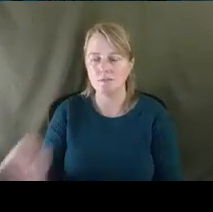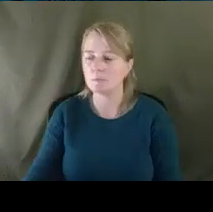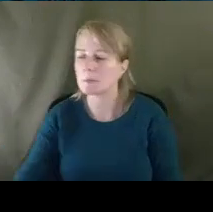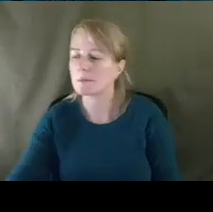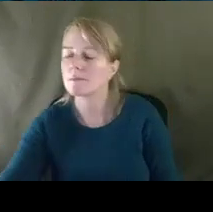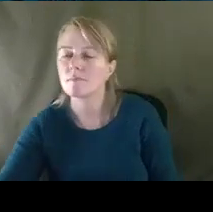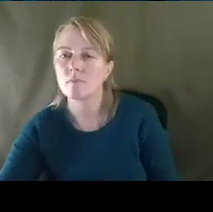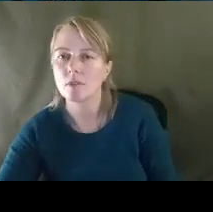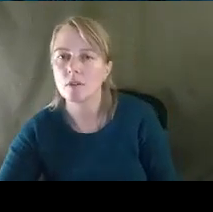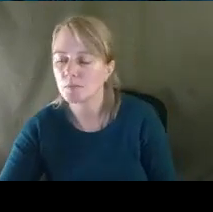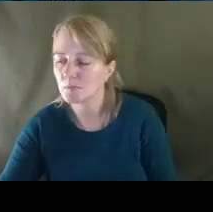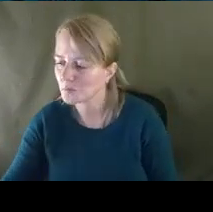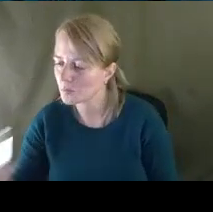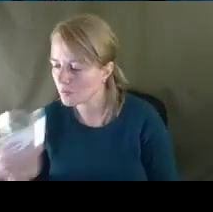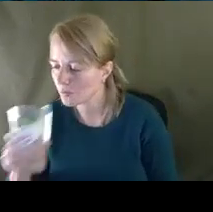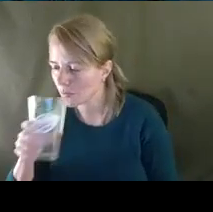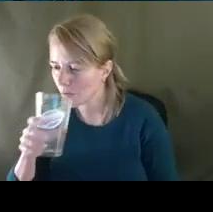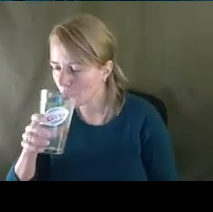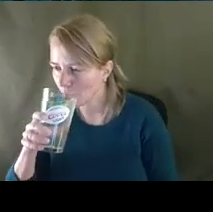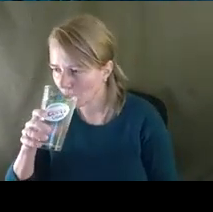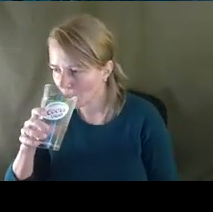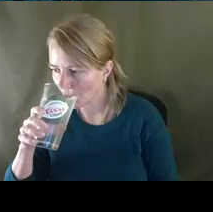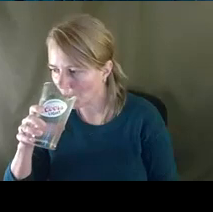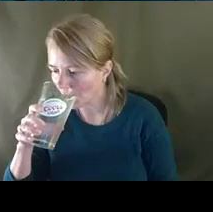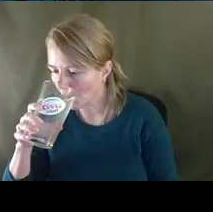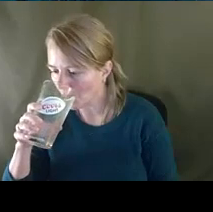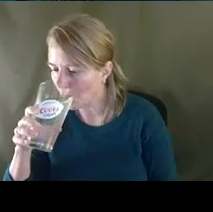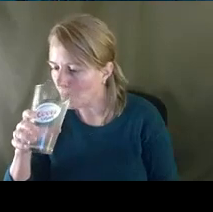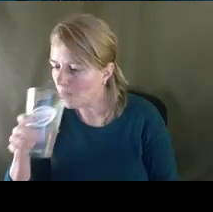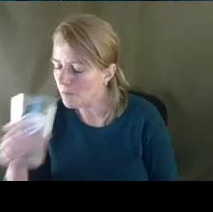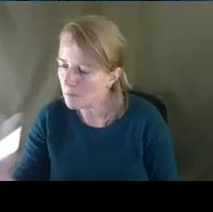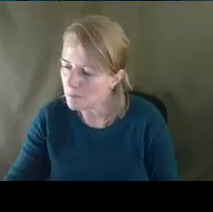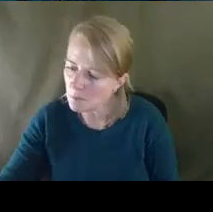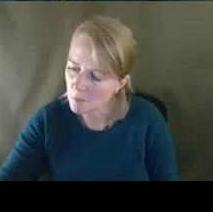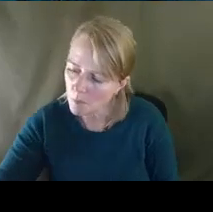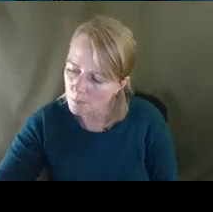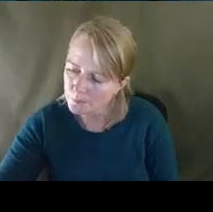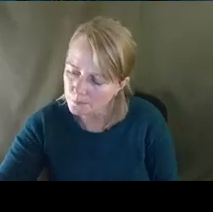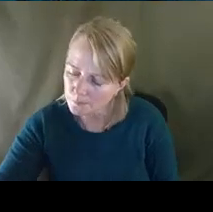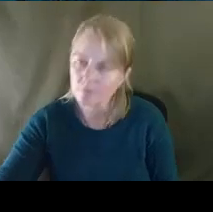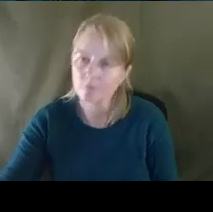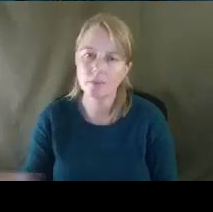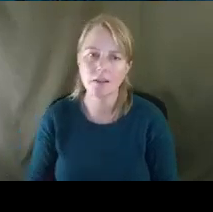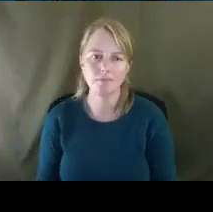So go ahead, I just put it on the slide. So go ahead and read that statement.